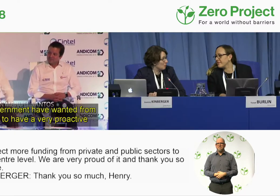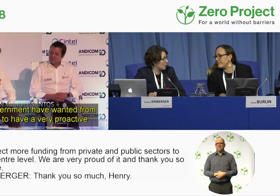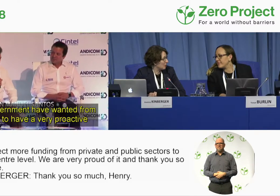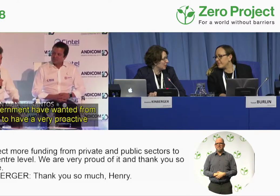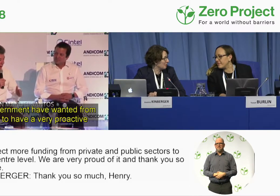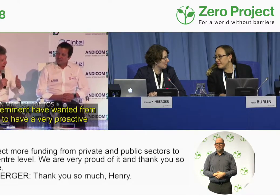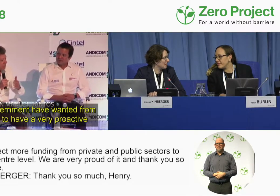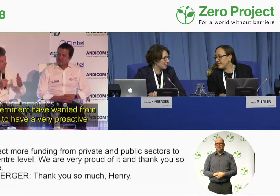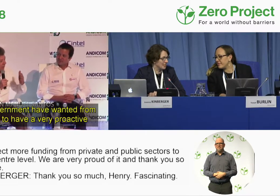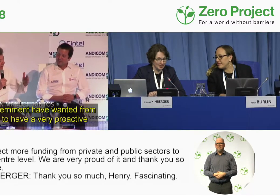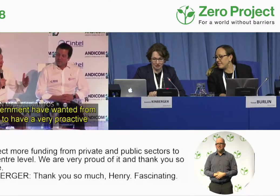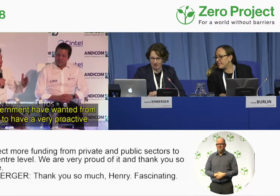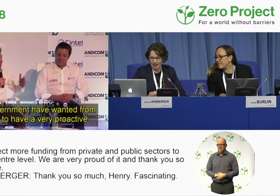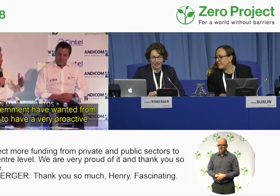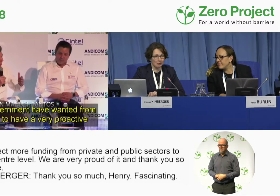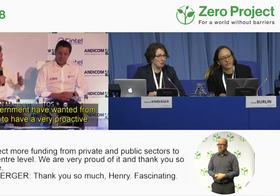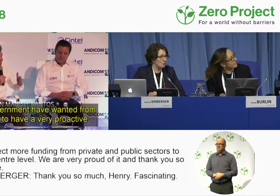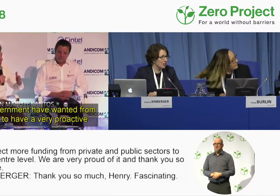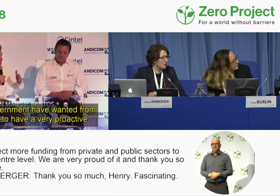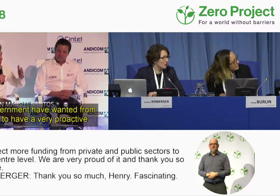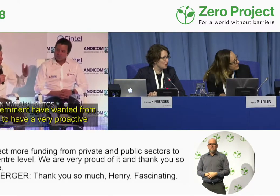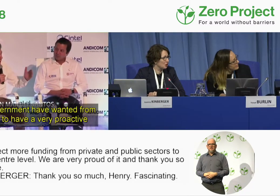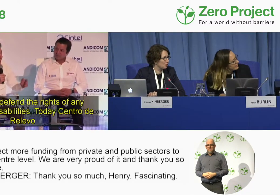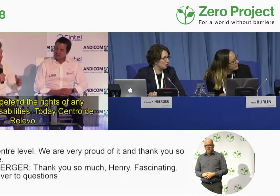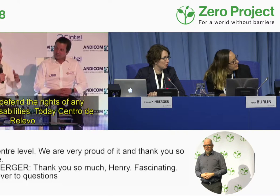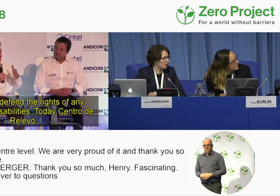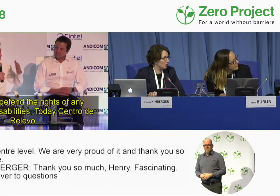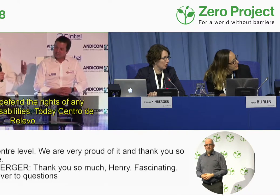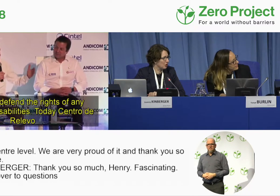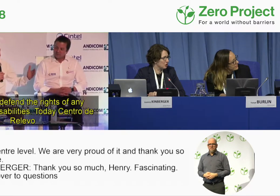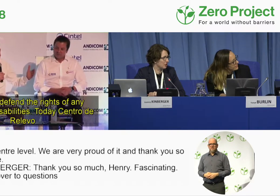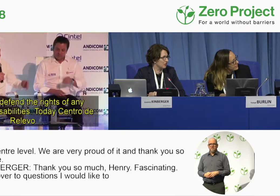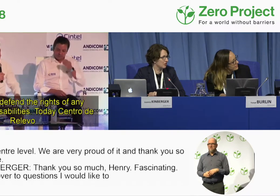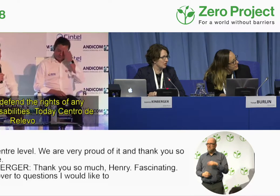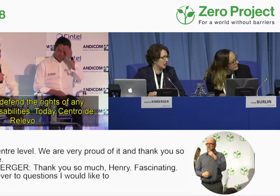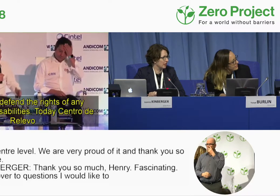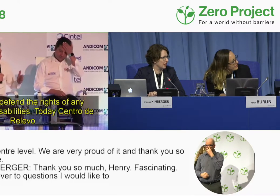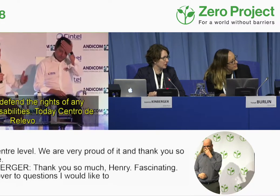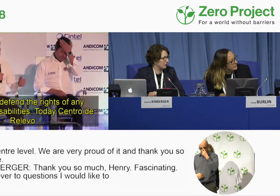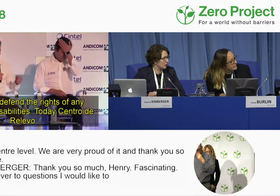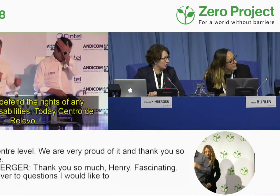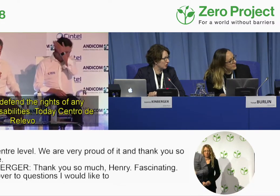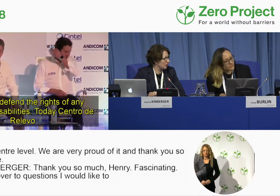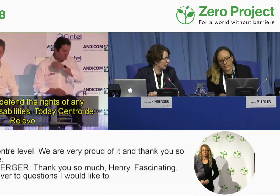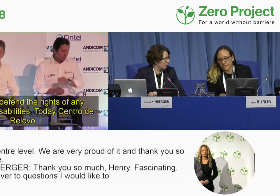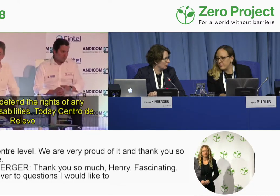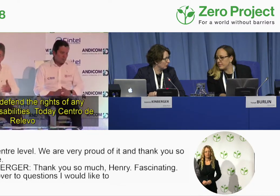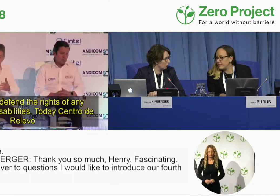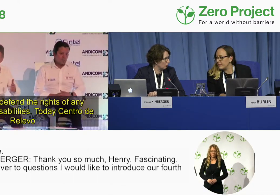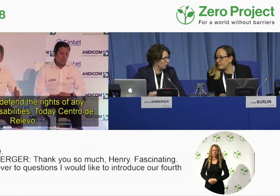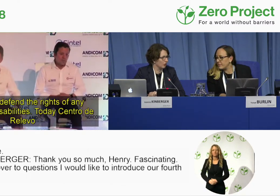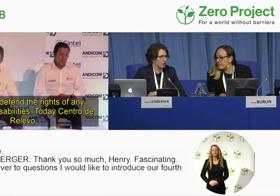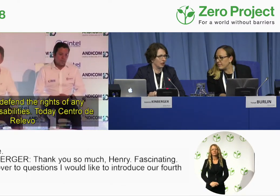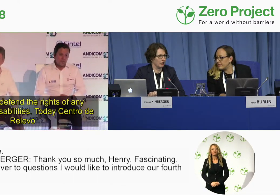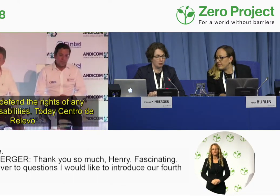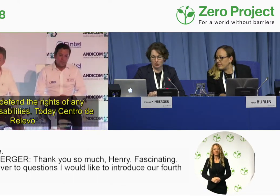Thank you so much, Henry. Fascinating. Before we go over to questions, I'd like to introduce our